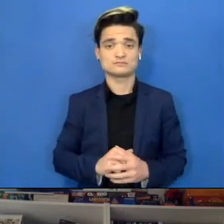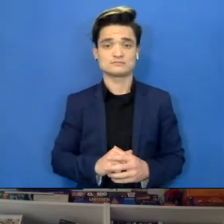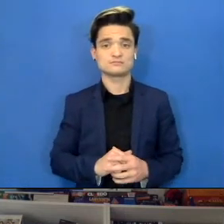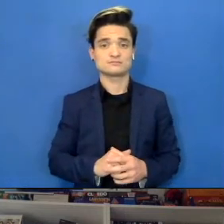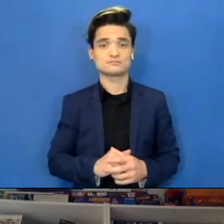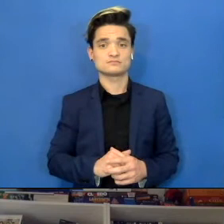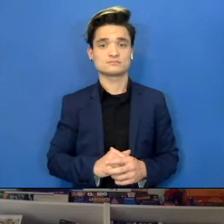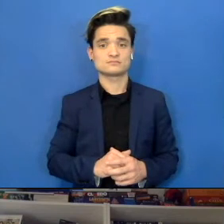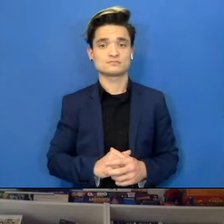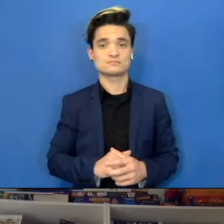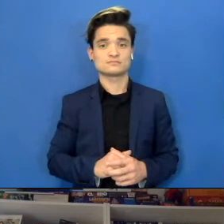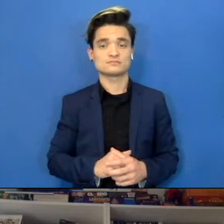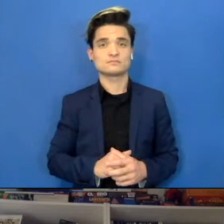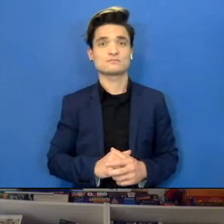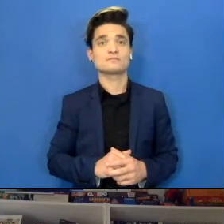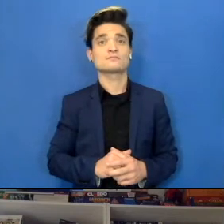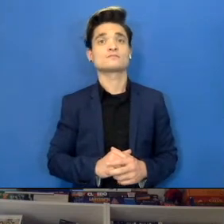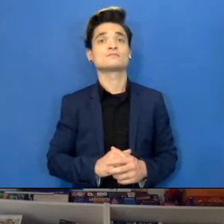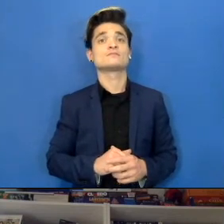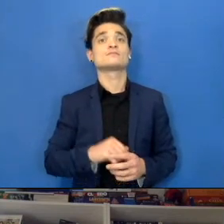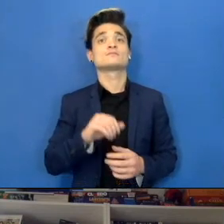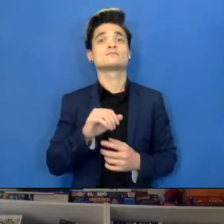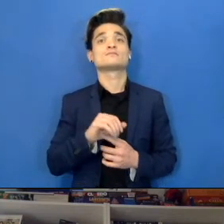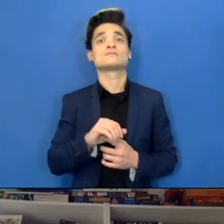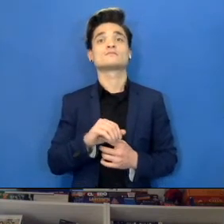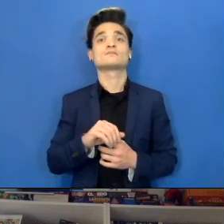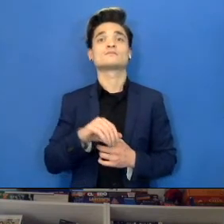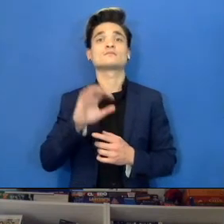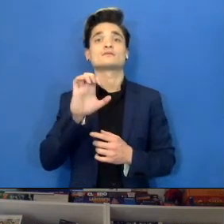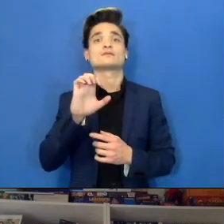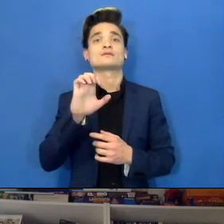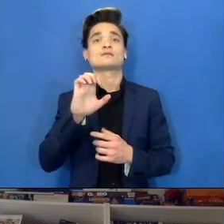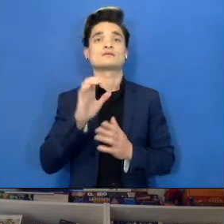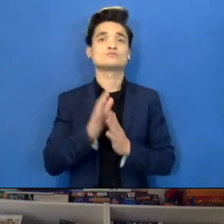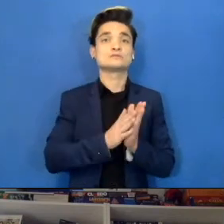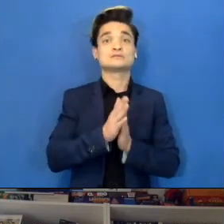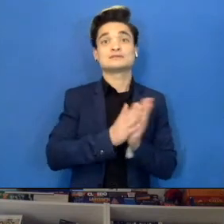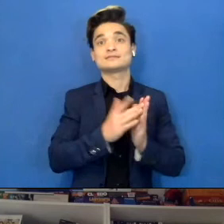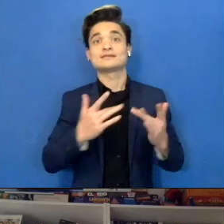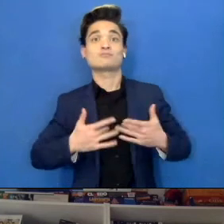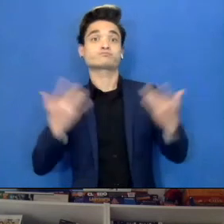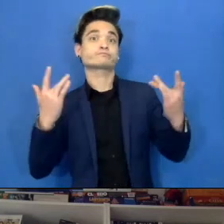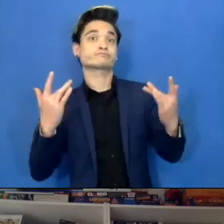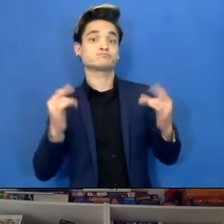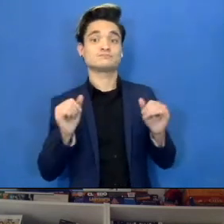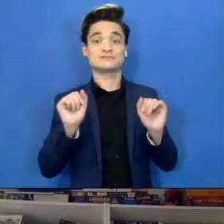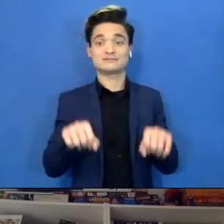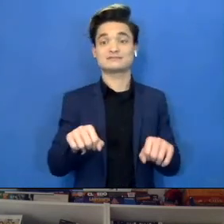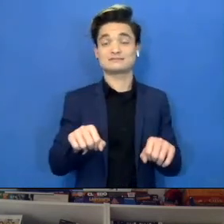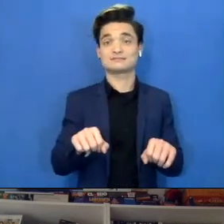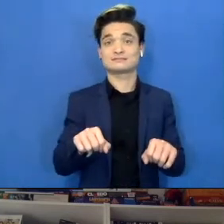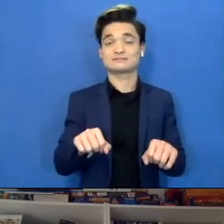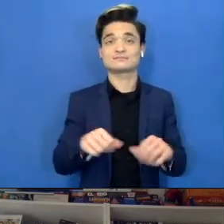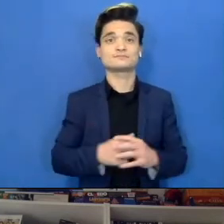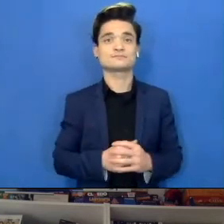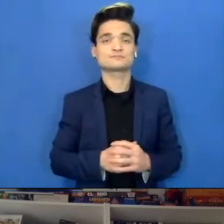another difficult point of consent, because I could say yes, but mean no. So it's very important for the person who's asking